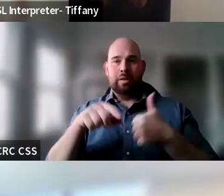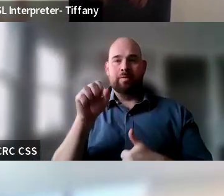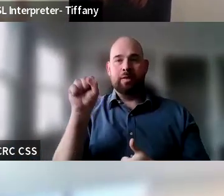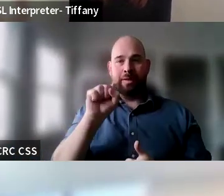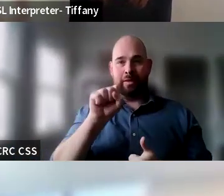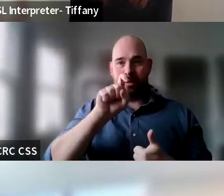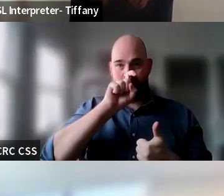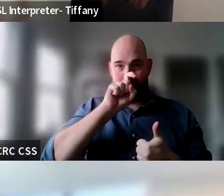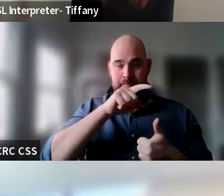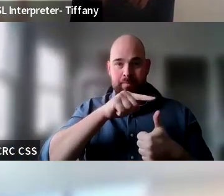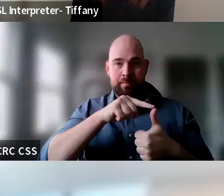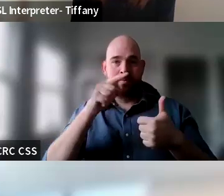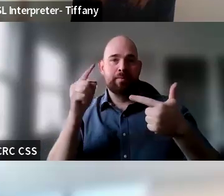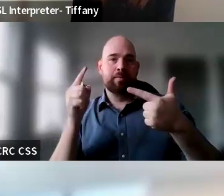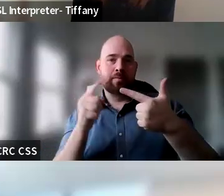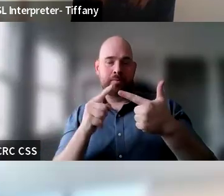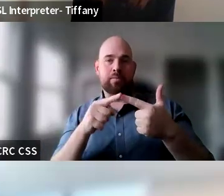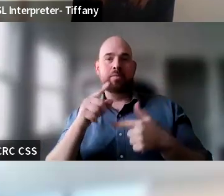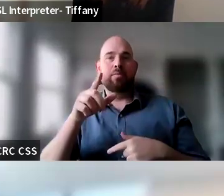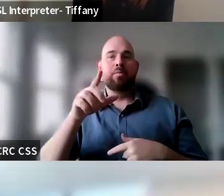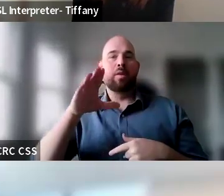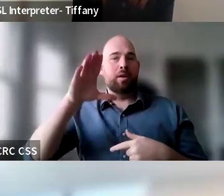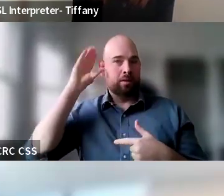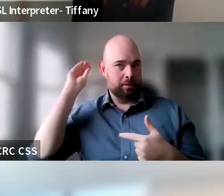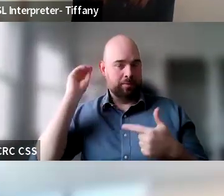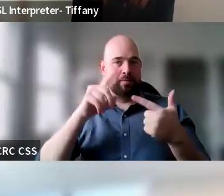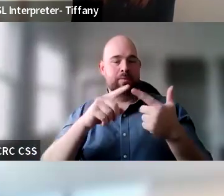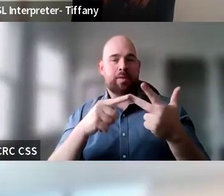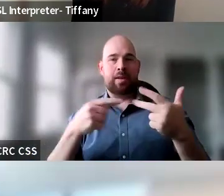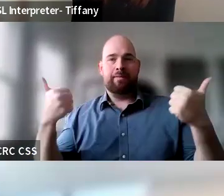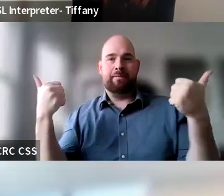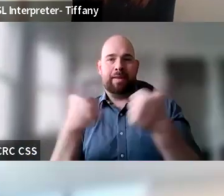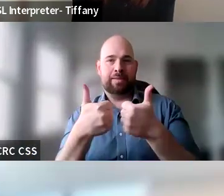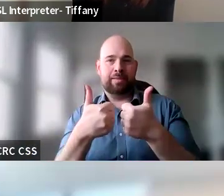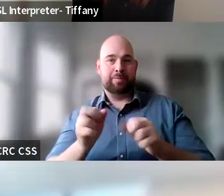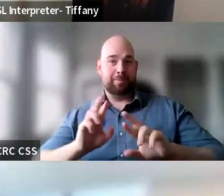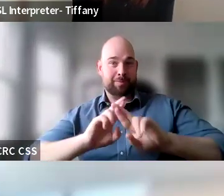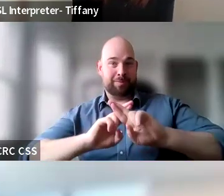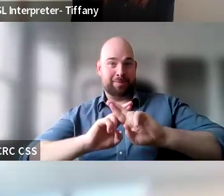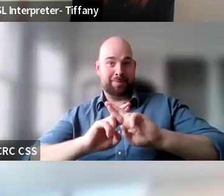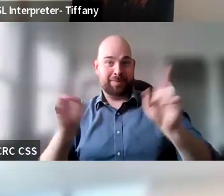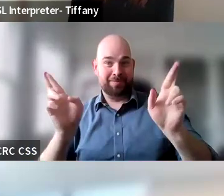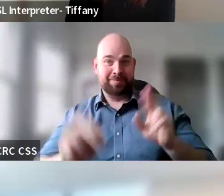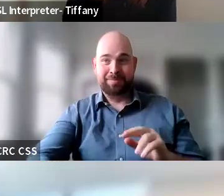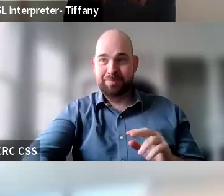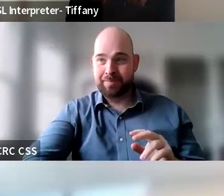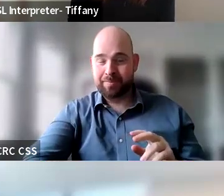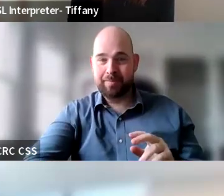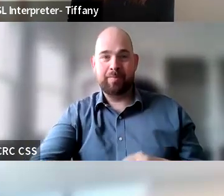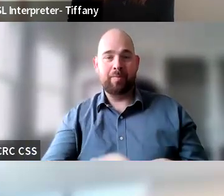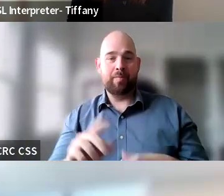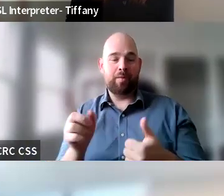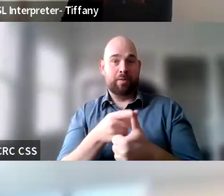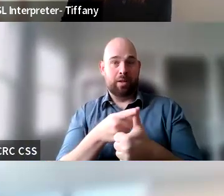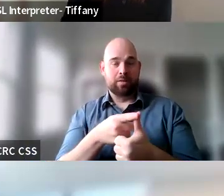So we're going to start off with the Seattle Seahawks, and then we're going to move on to the Patriots, and then we're also going